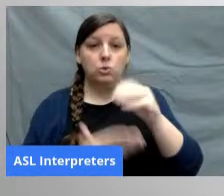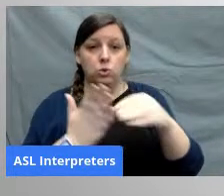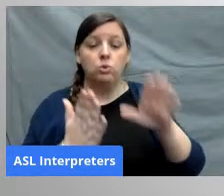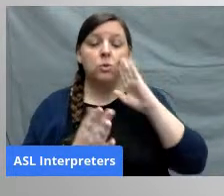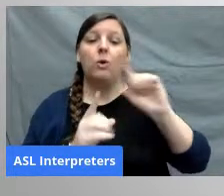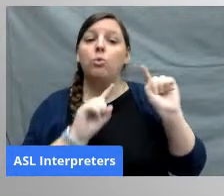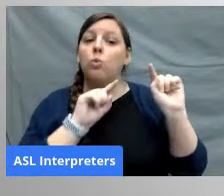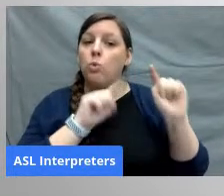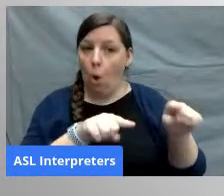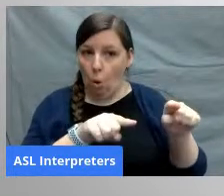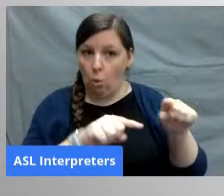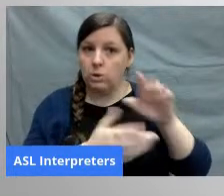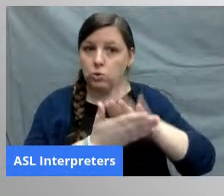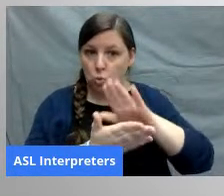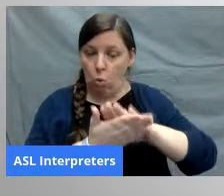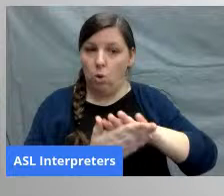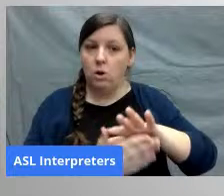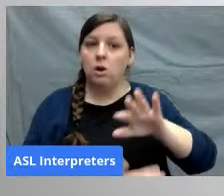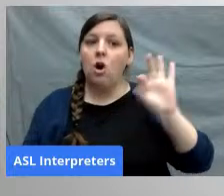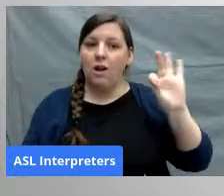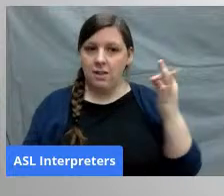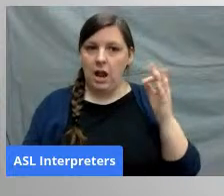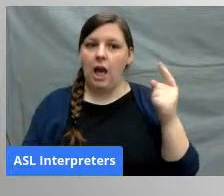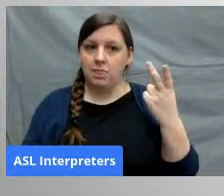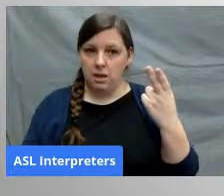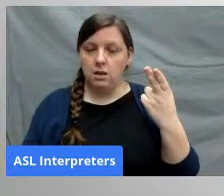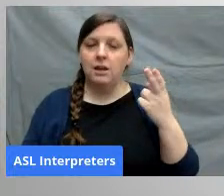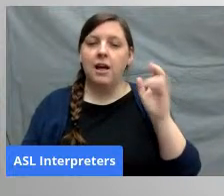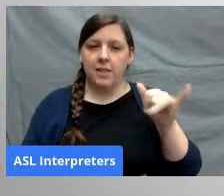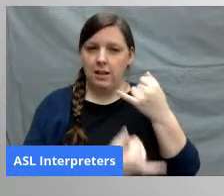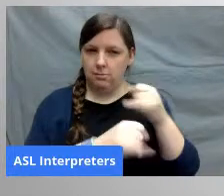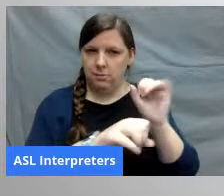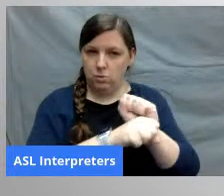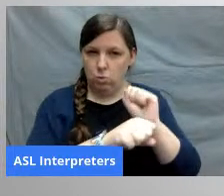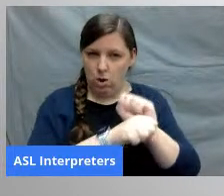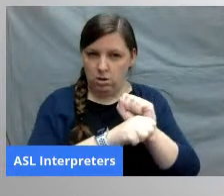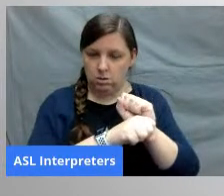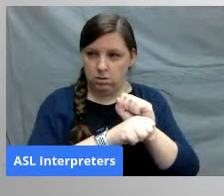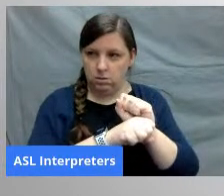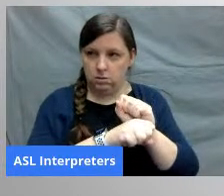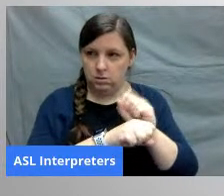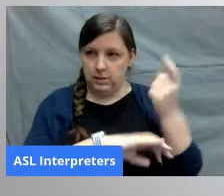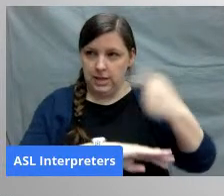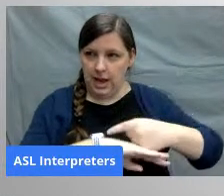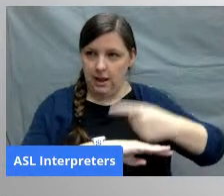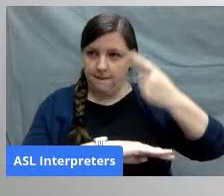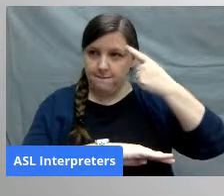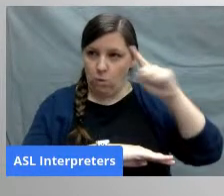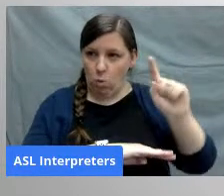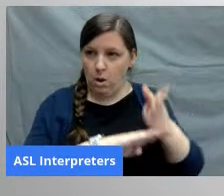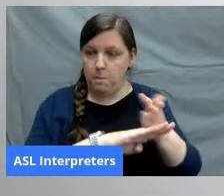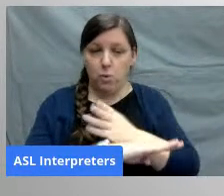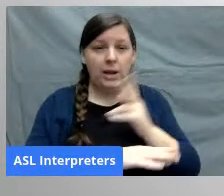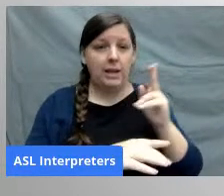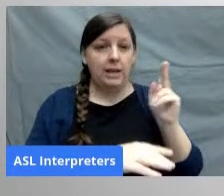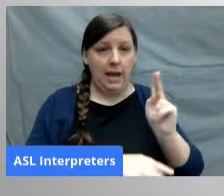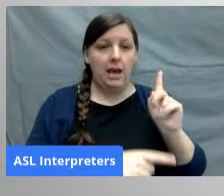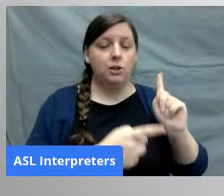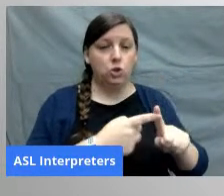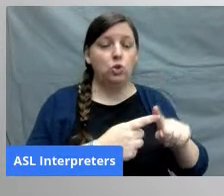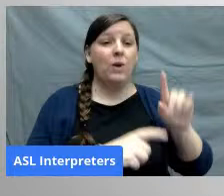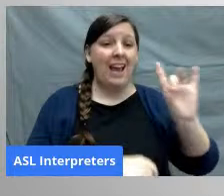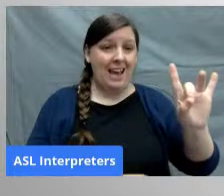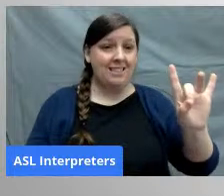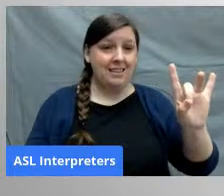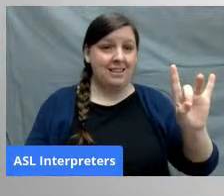on the 9th, which is an asynchronous day that counts for an instructional day for pre-K through 8. They